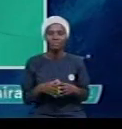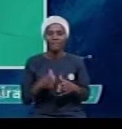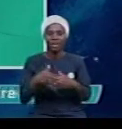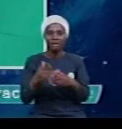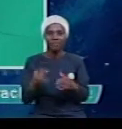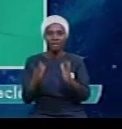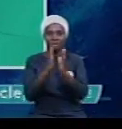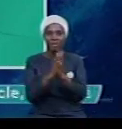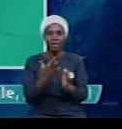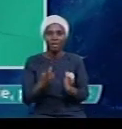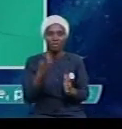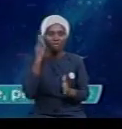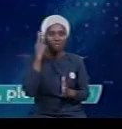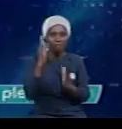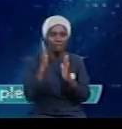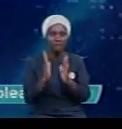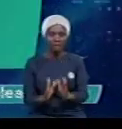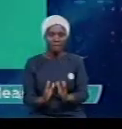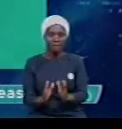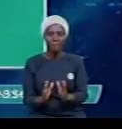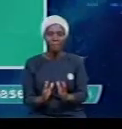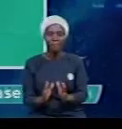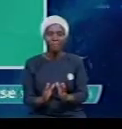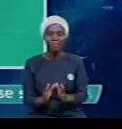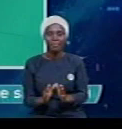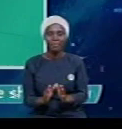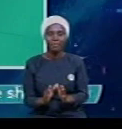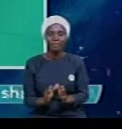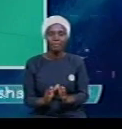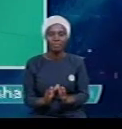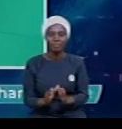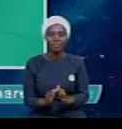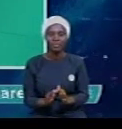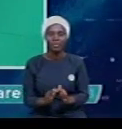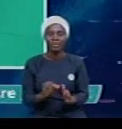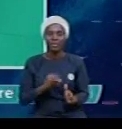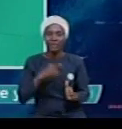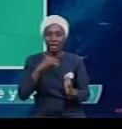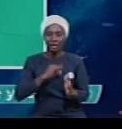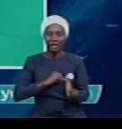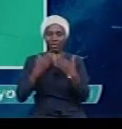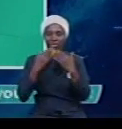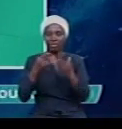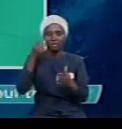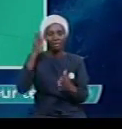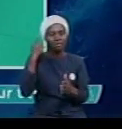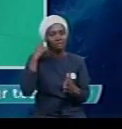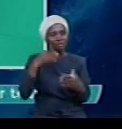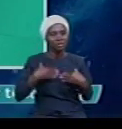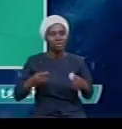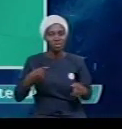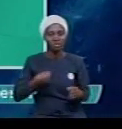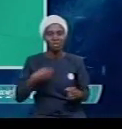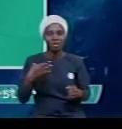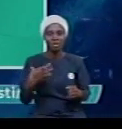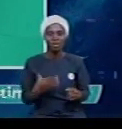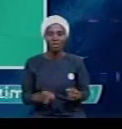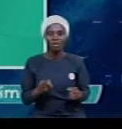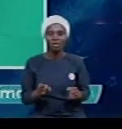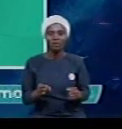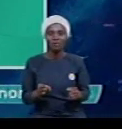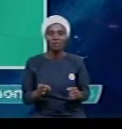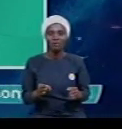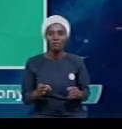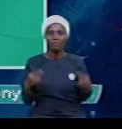Praise God. Moreni Keji from YouTube wrote, I thank God for healing me from pain on my foot through the prayer of our Father